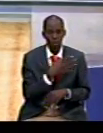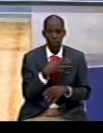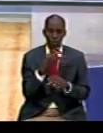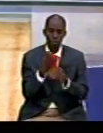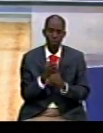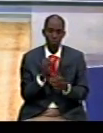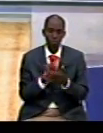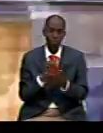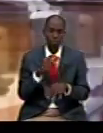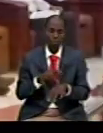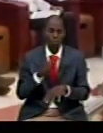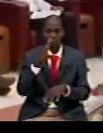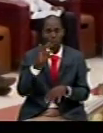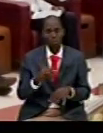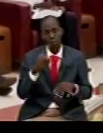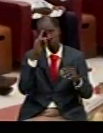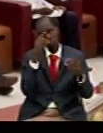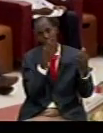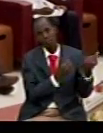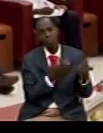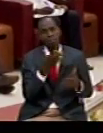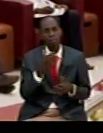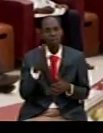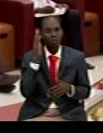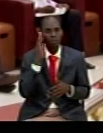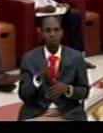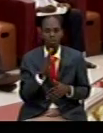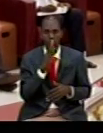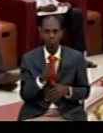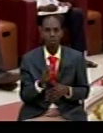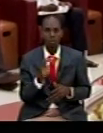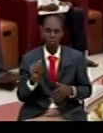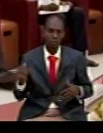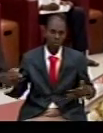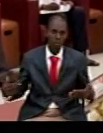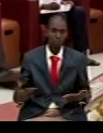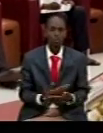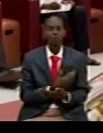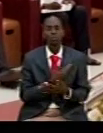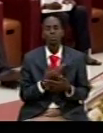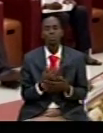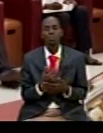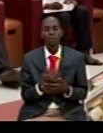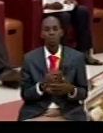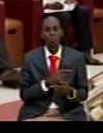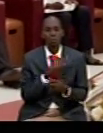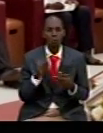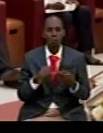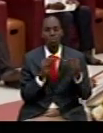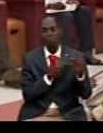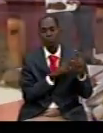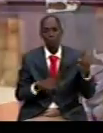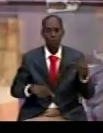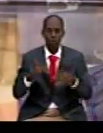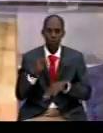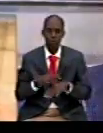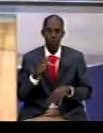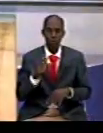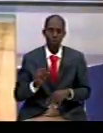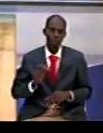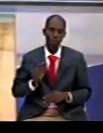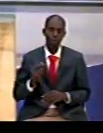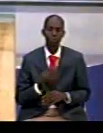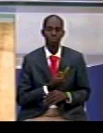faith, there'll be renewal. Give me a good amen. When the Lord touches